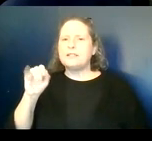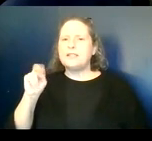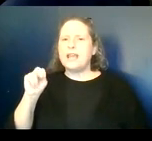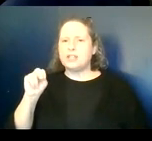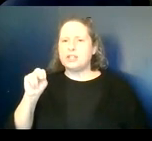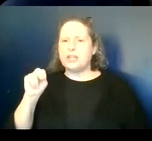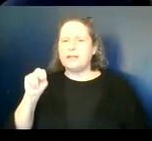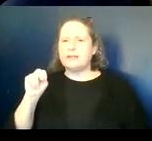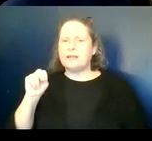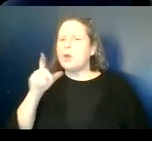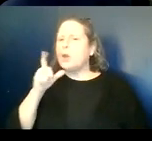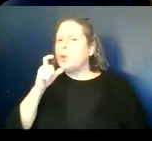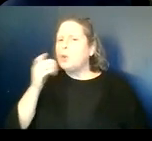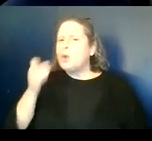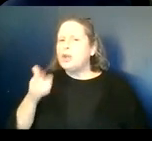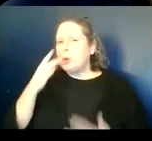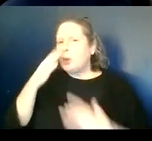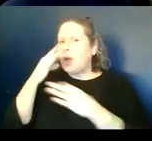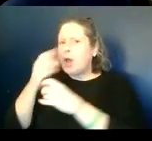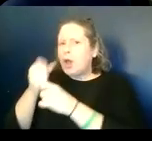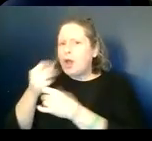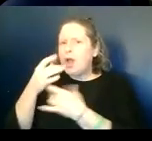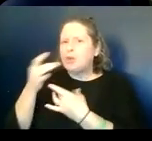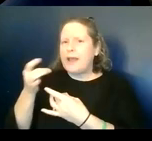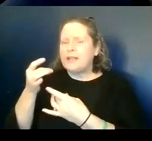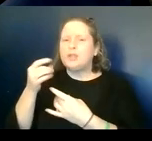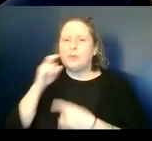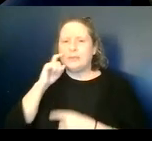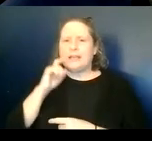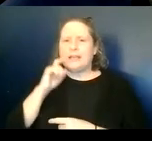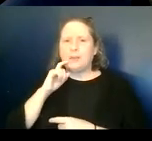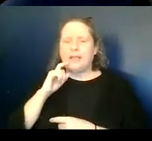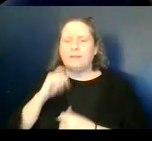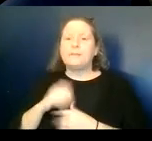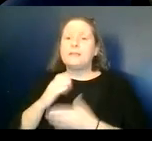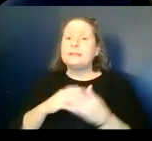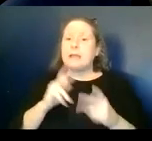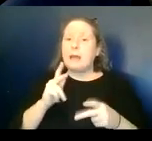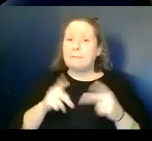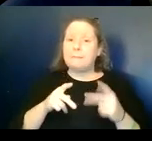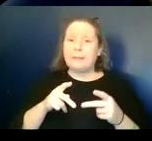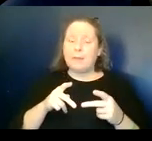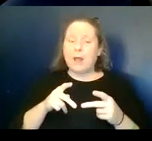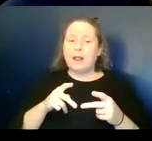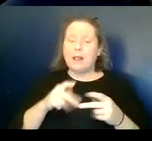is who are you attracted to sexually. Some people are attracted